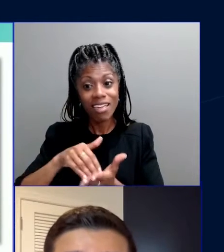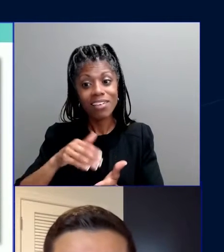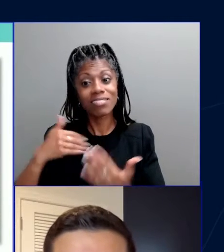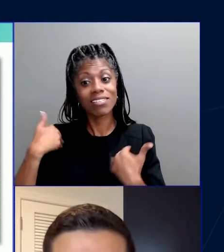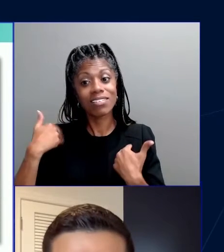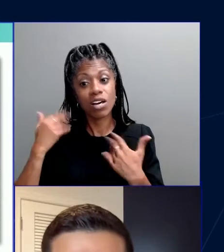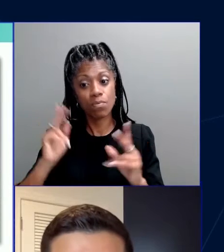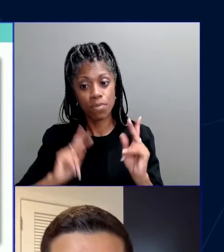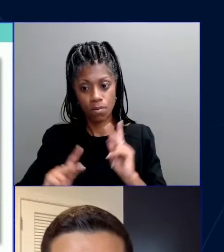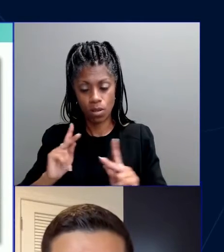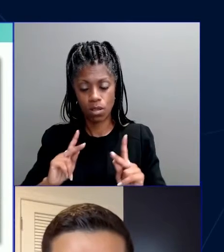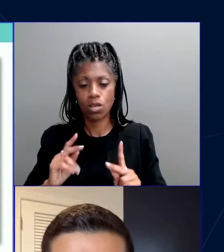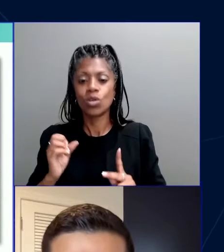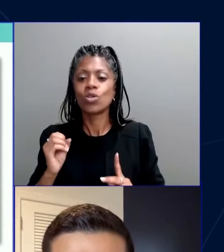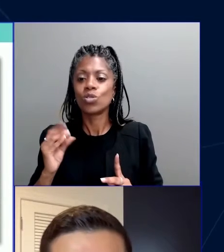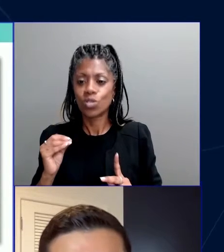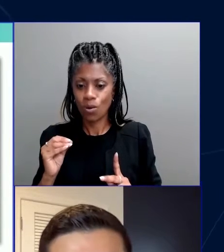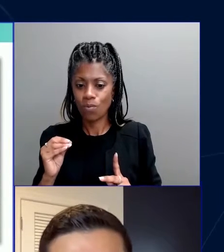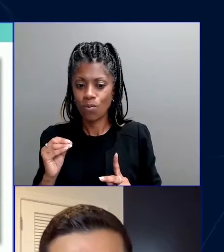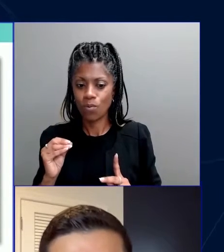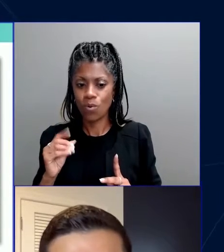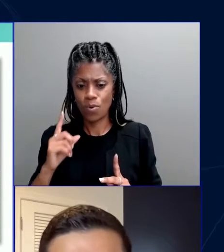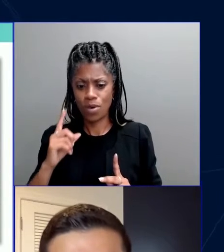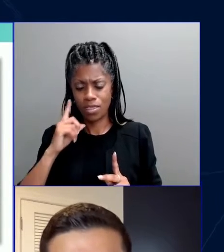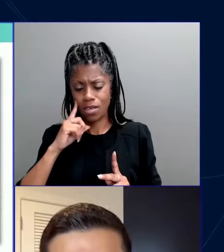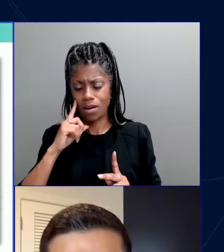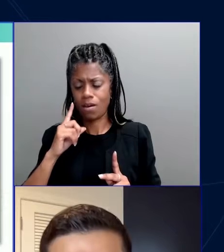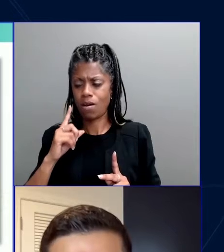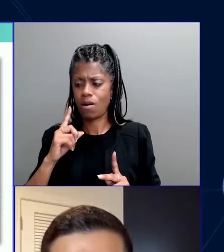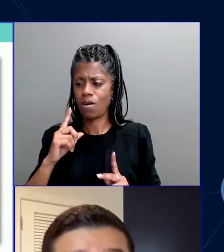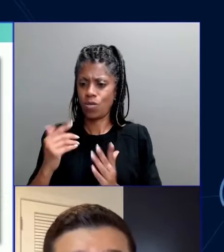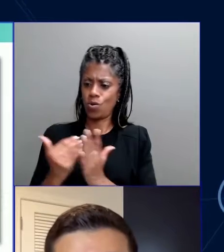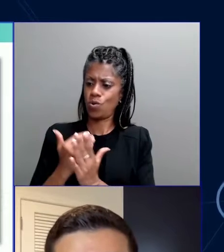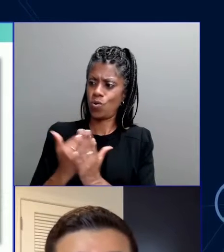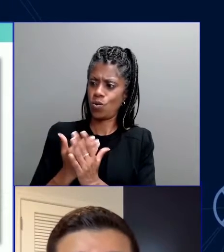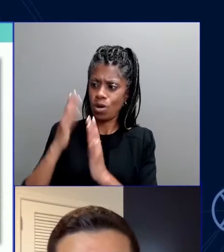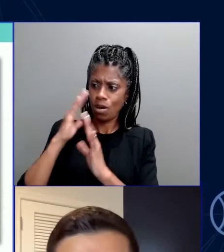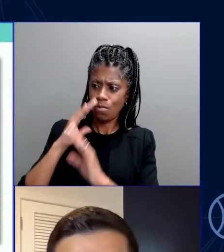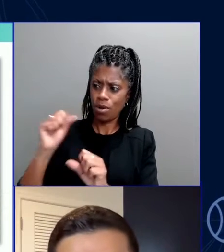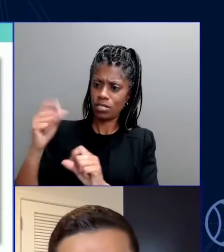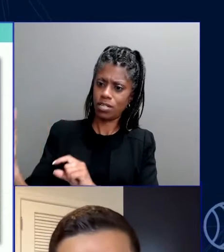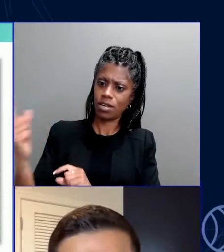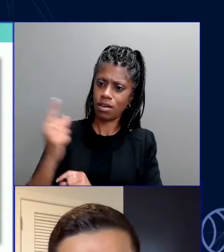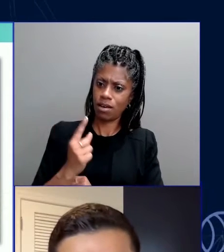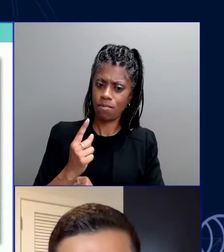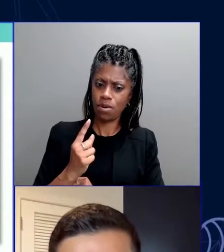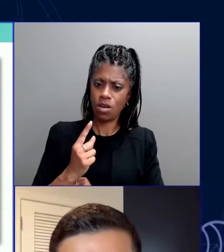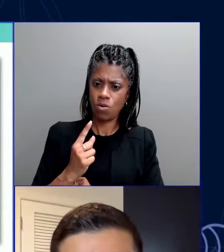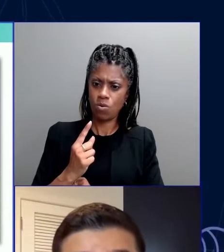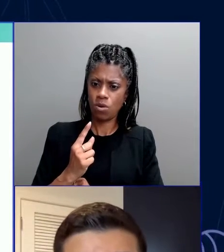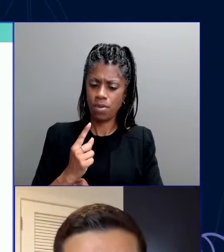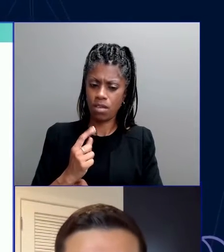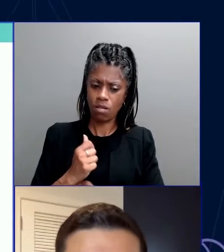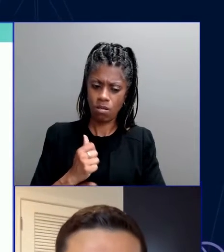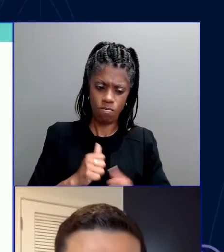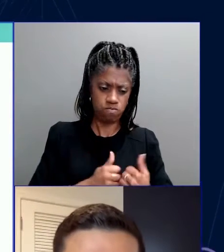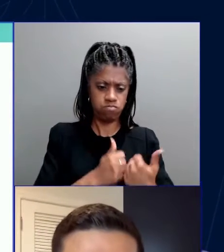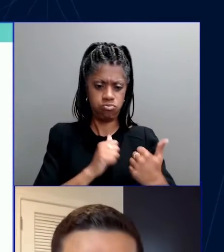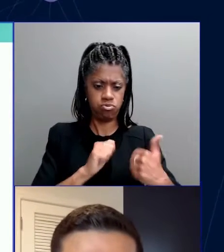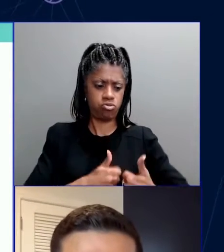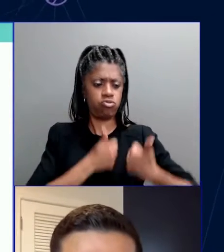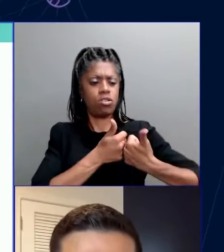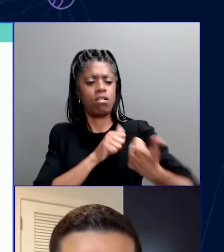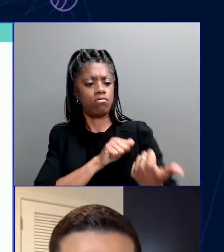saw the possibility of it being challenged by an incoming administration, we knew we immediately had to take action to protect our